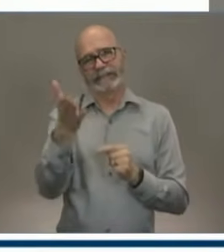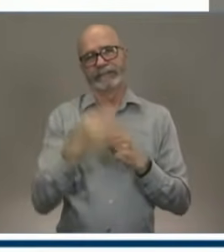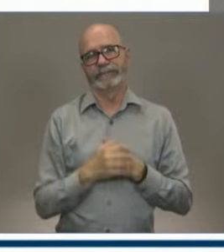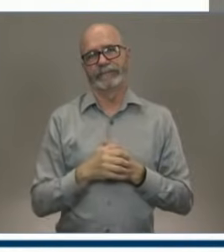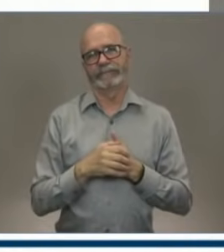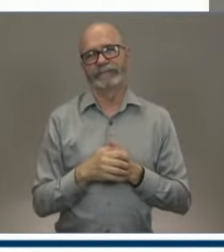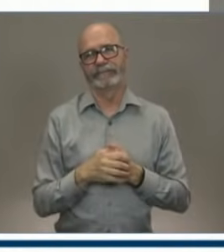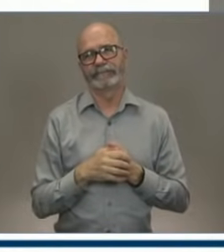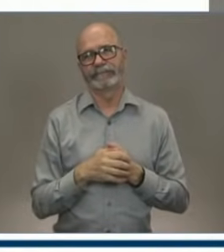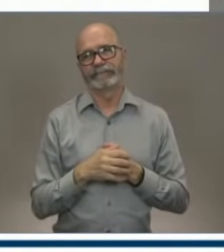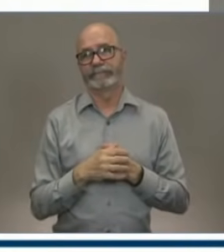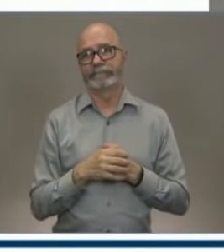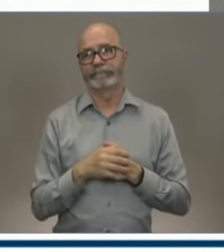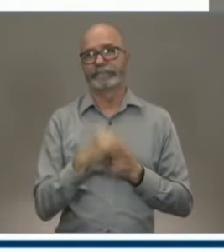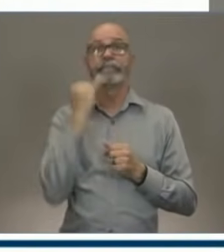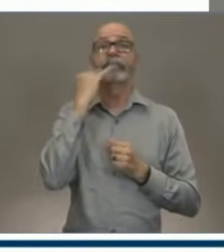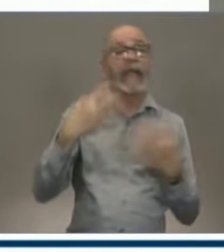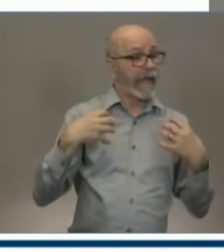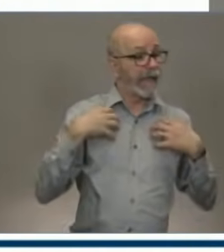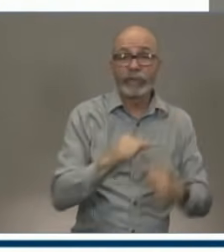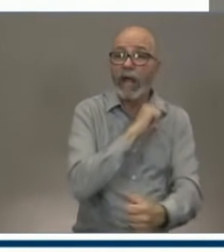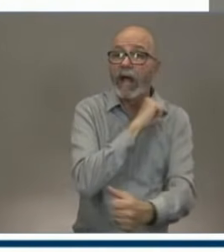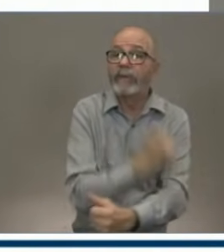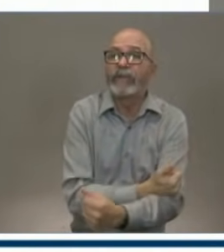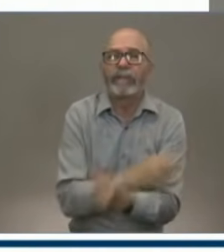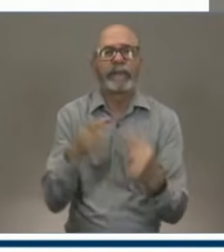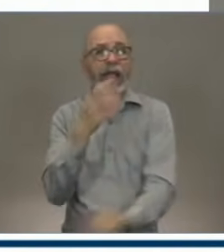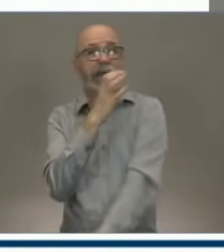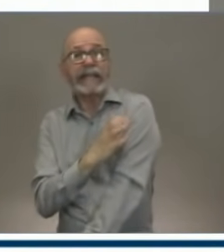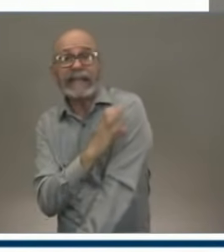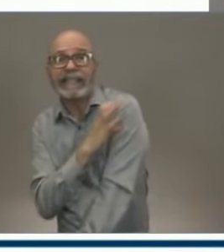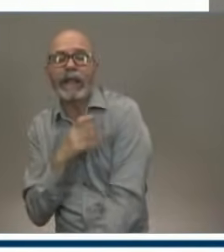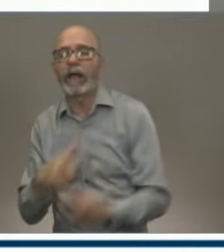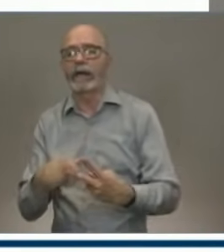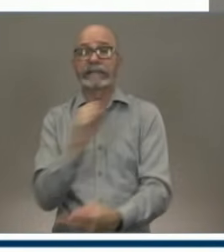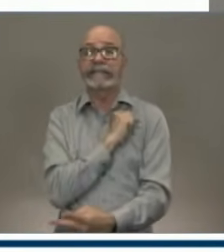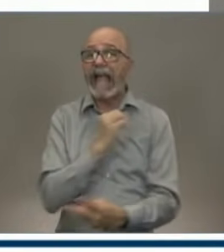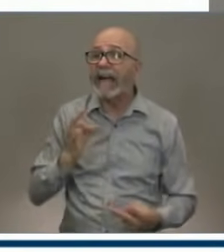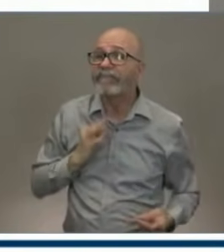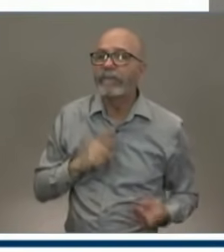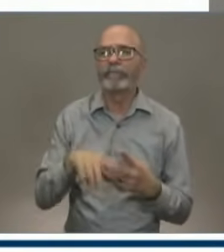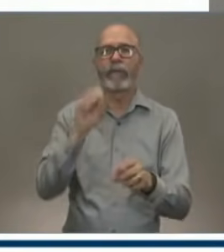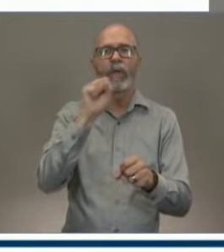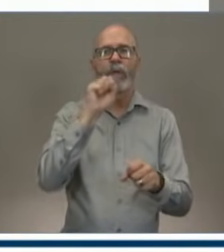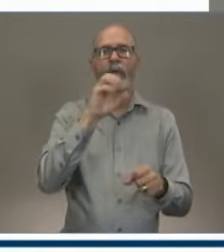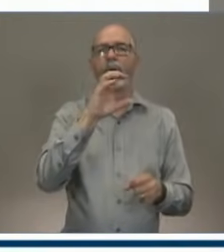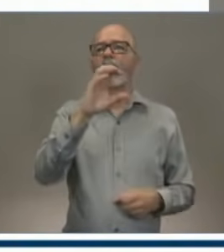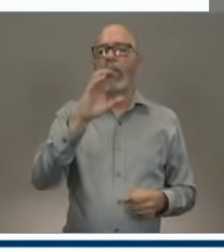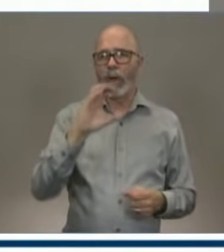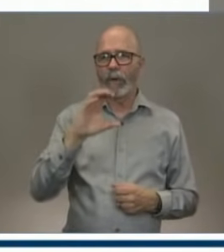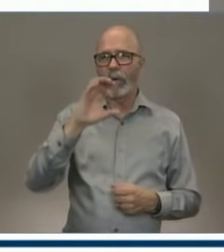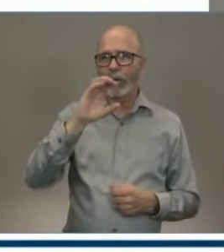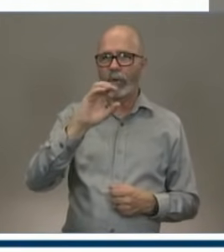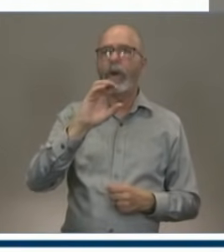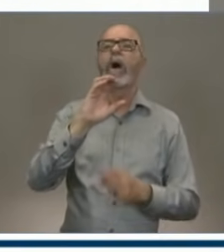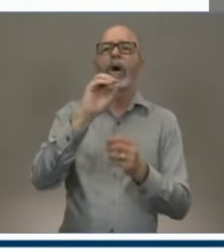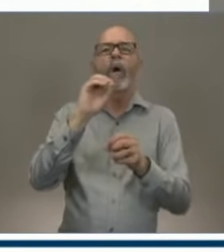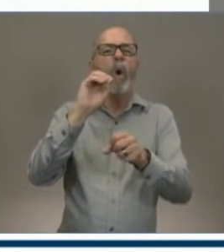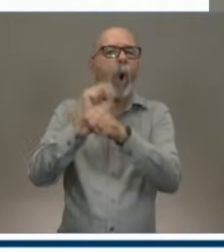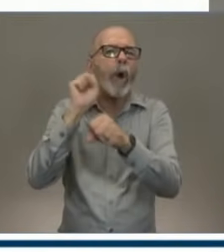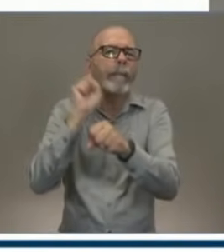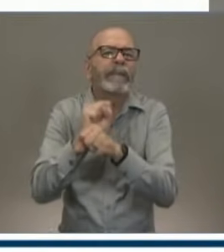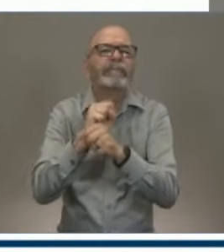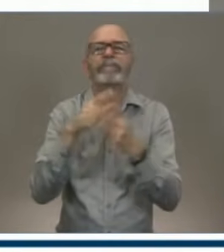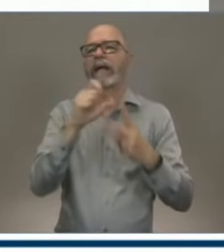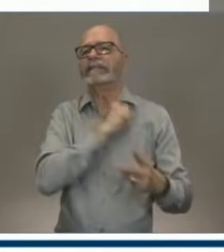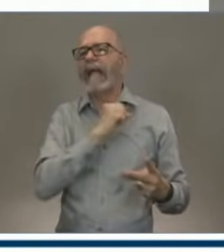we have clinic staff, public health staff, occupational health staff who are on the front lines administering the vaccine, along with staff in